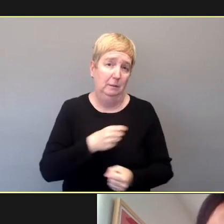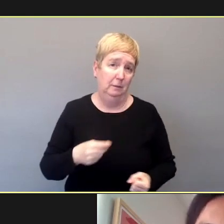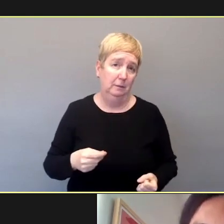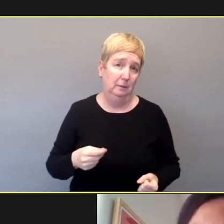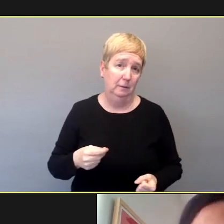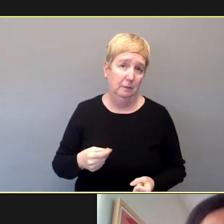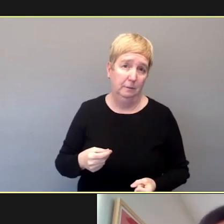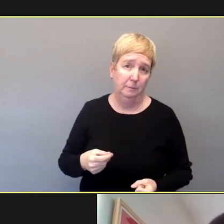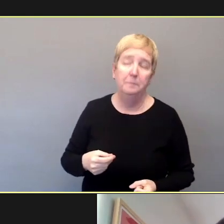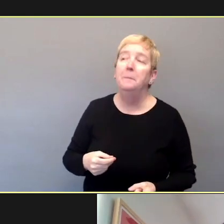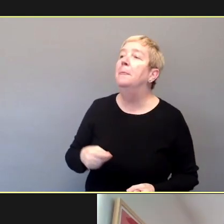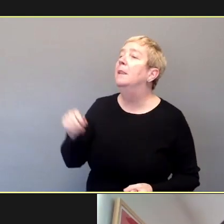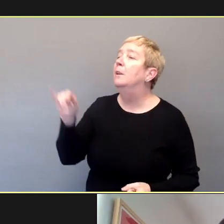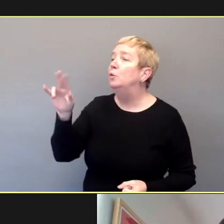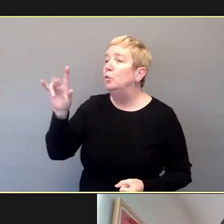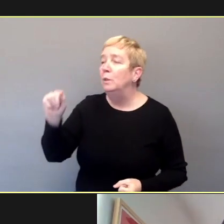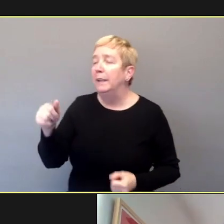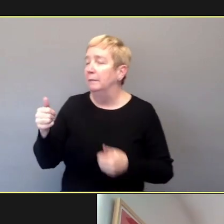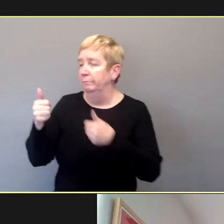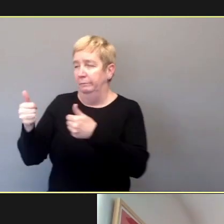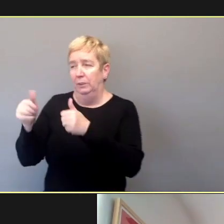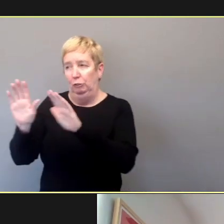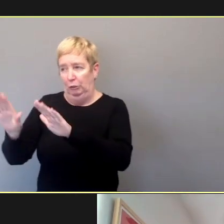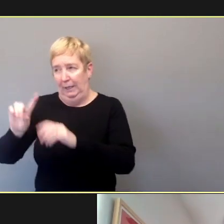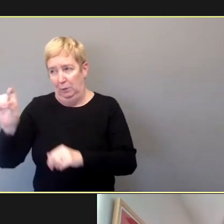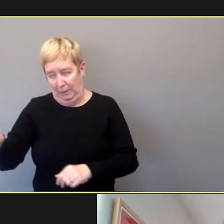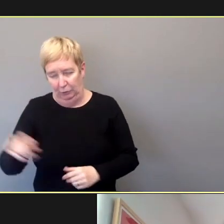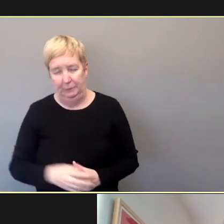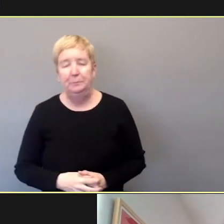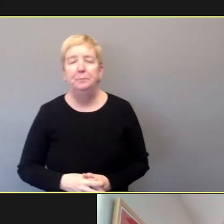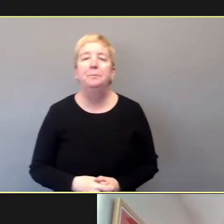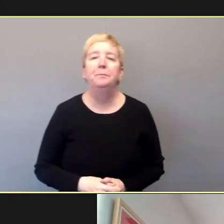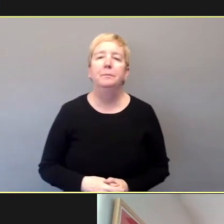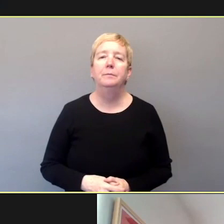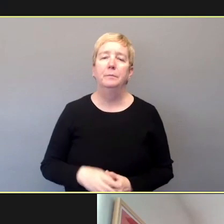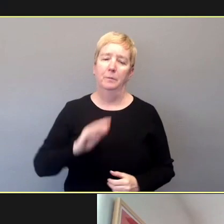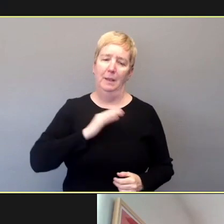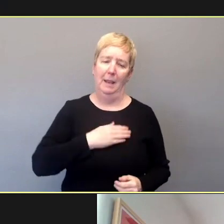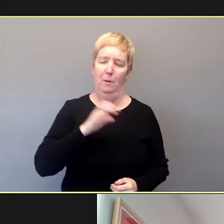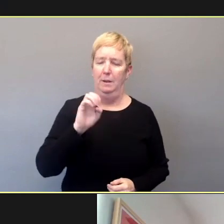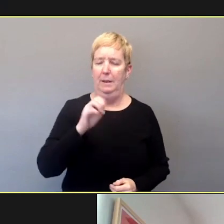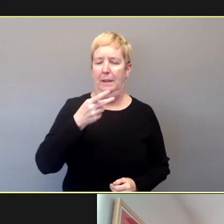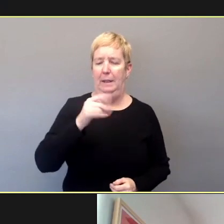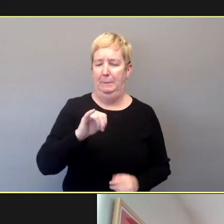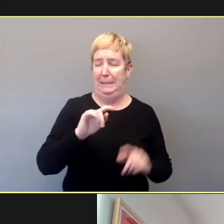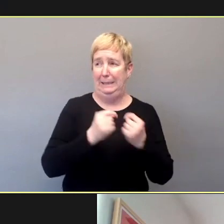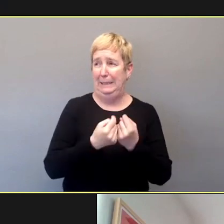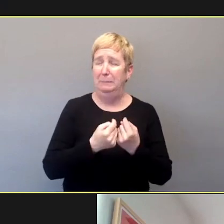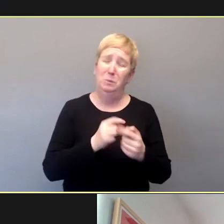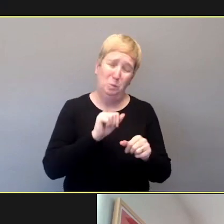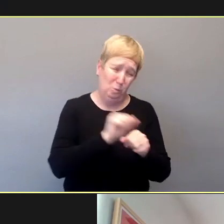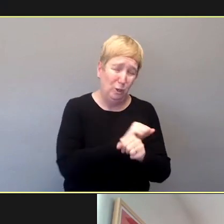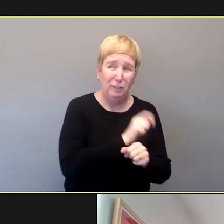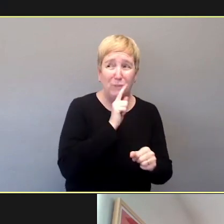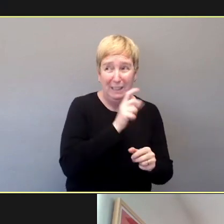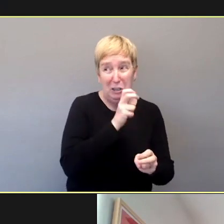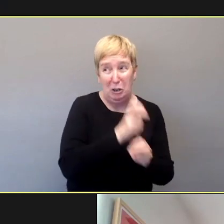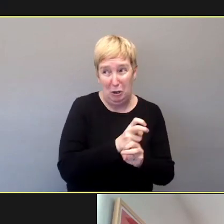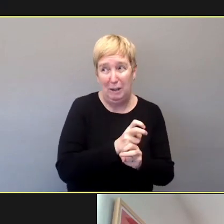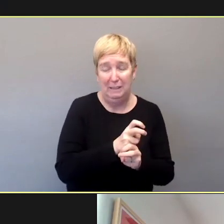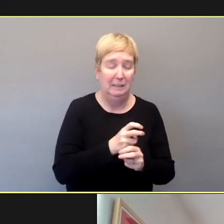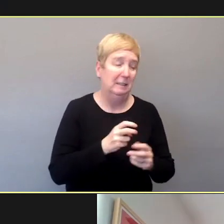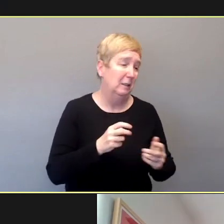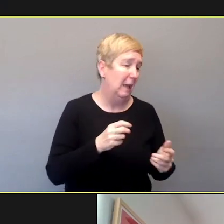Julia, as always, great questions. I think, our epi team is working really, really hard on the data